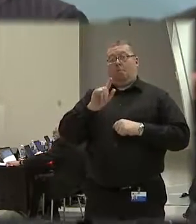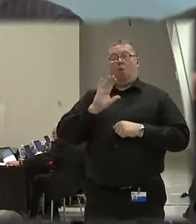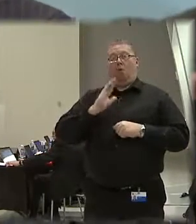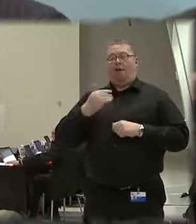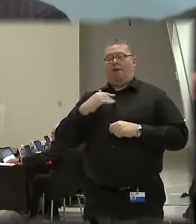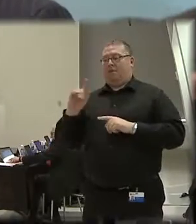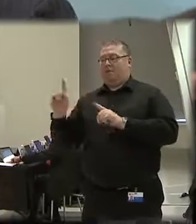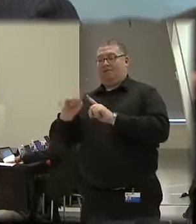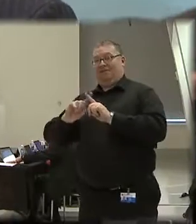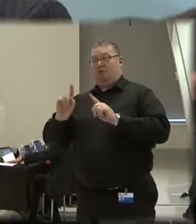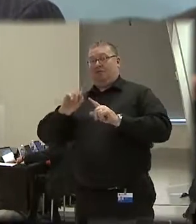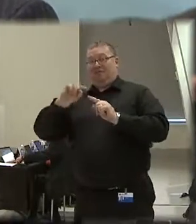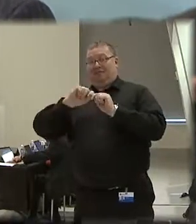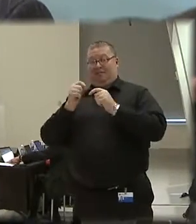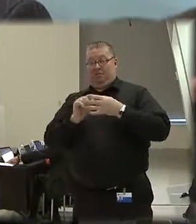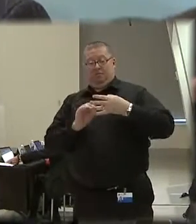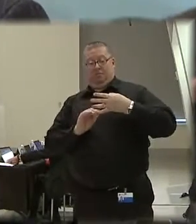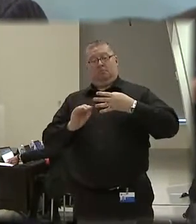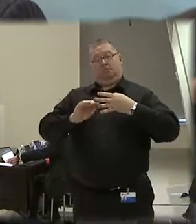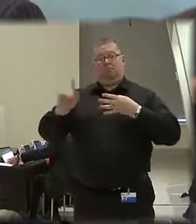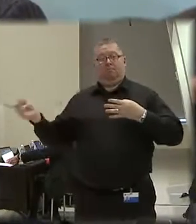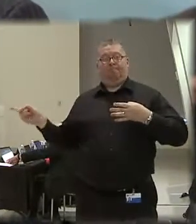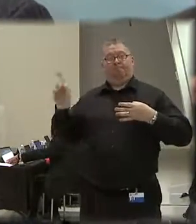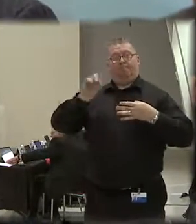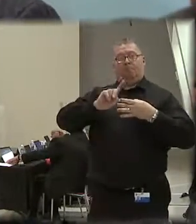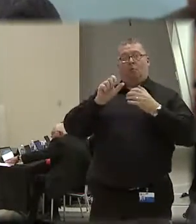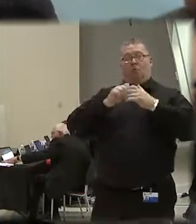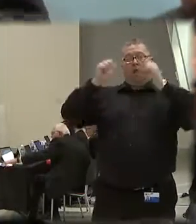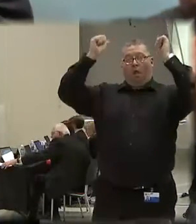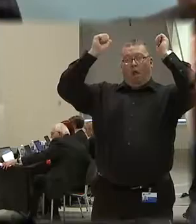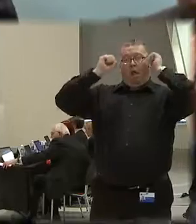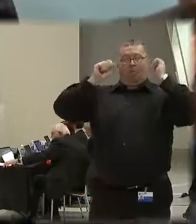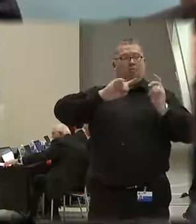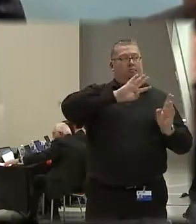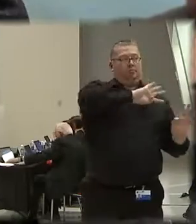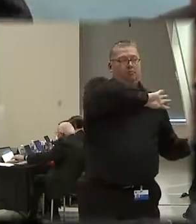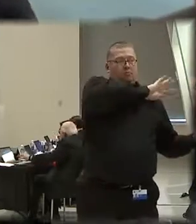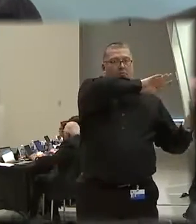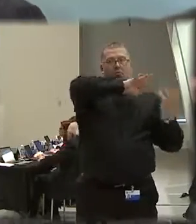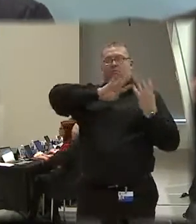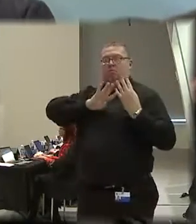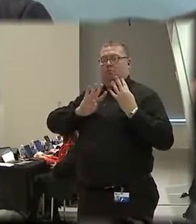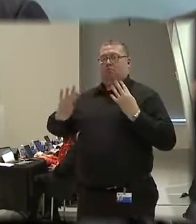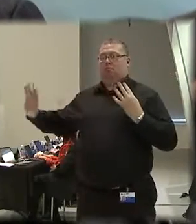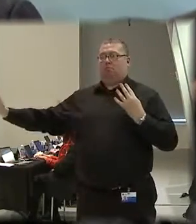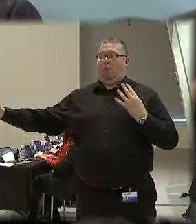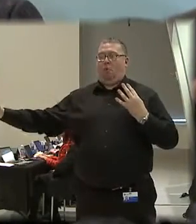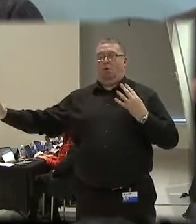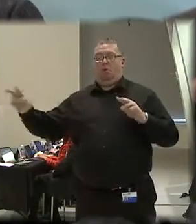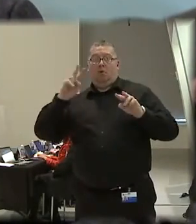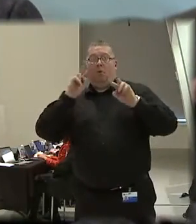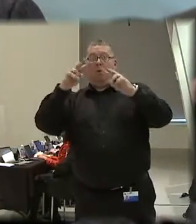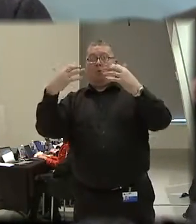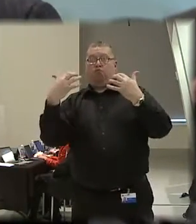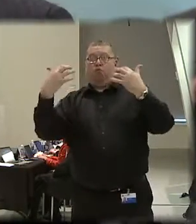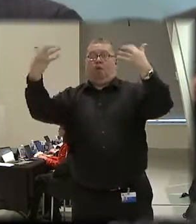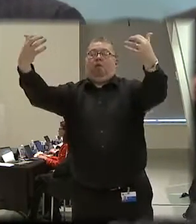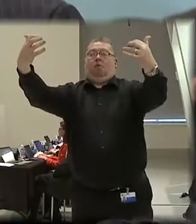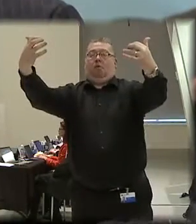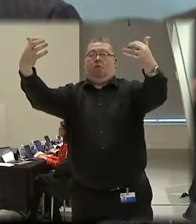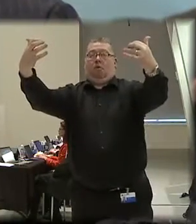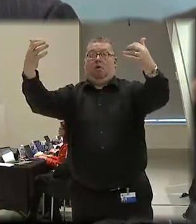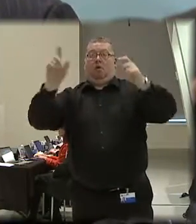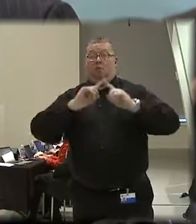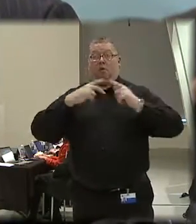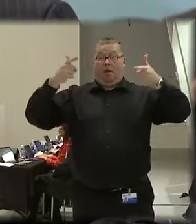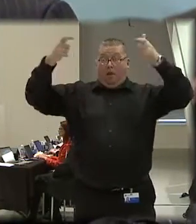out a different line, and I was standing on a planter behind our officers looking out into the crowd. And right after we